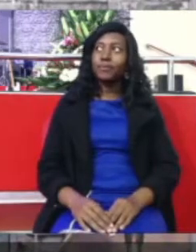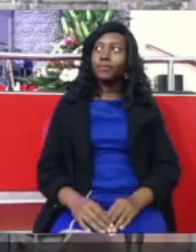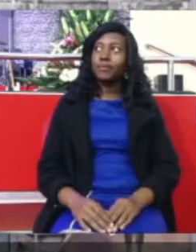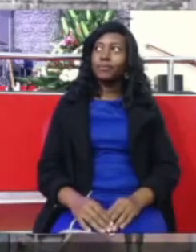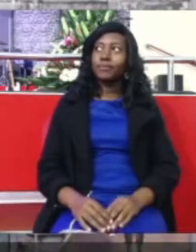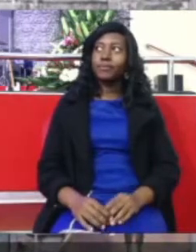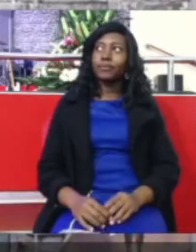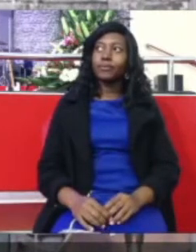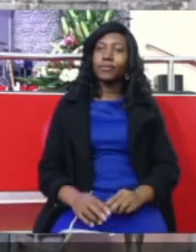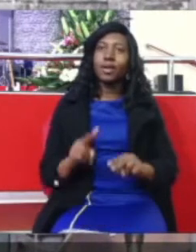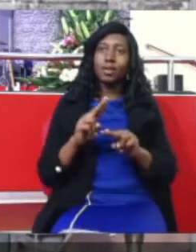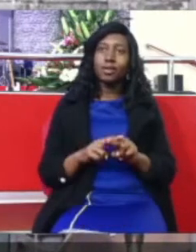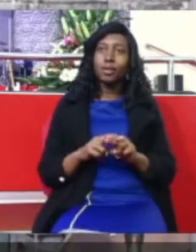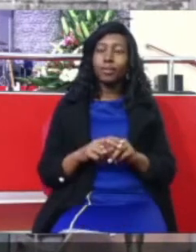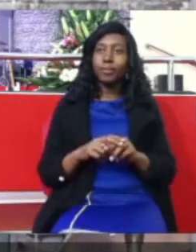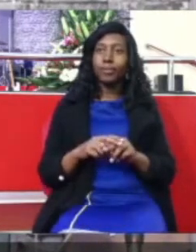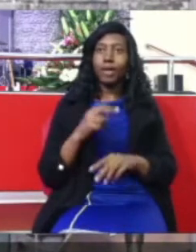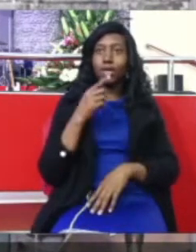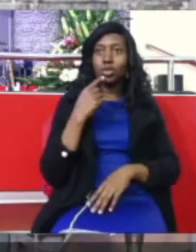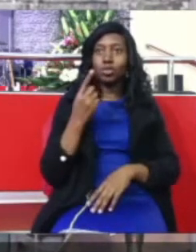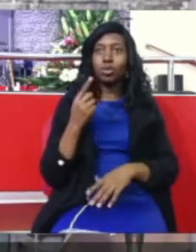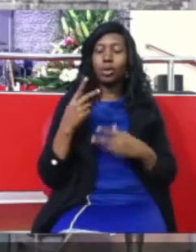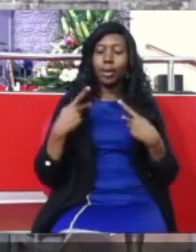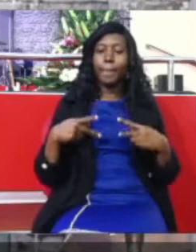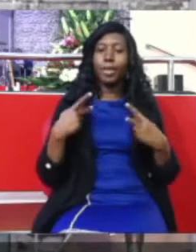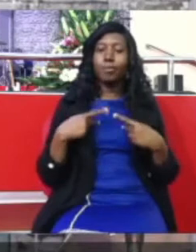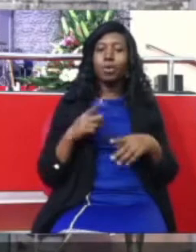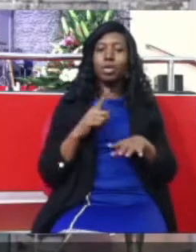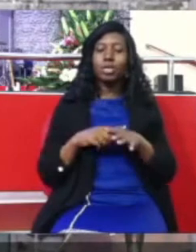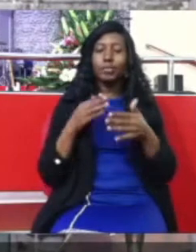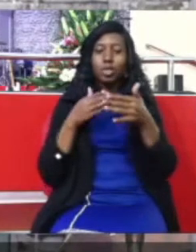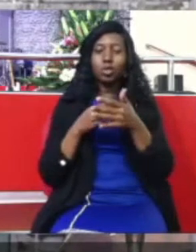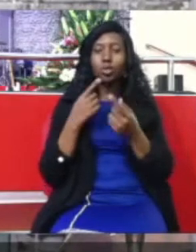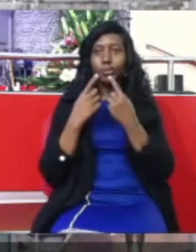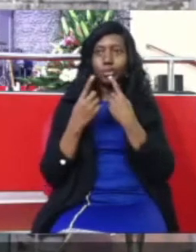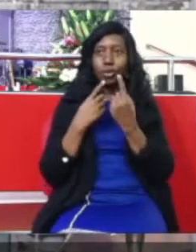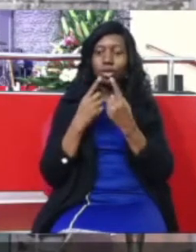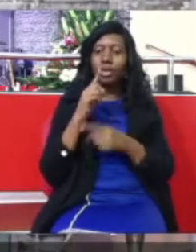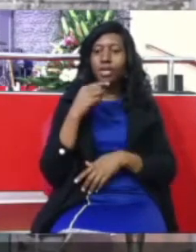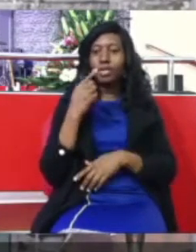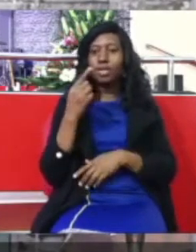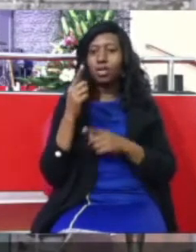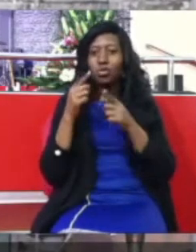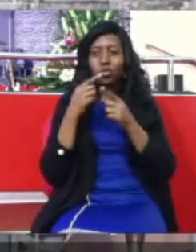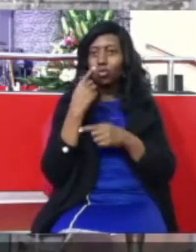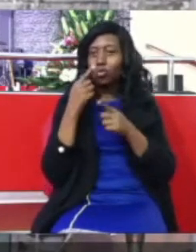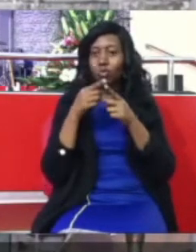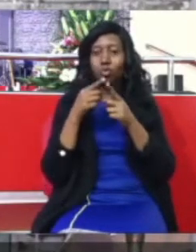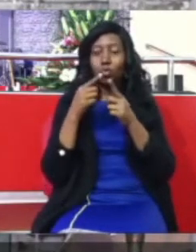the multitudes from the boat. When he had stopped speaking, he said to Simon, "Launch